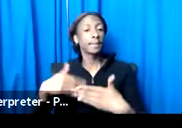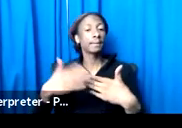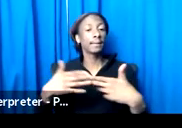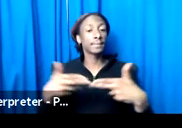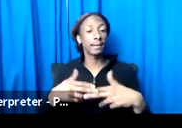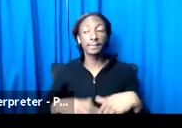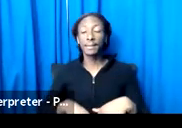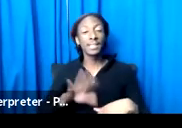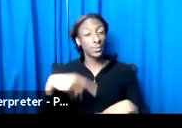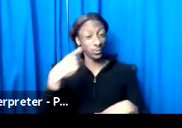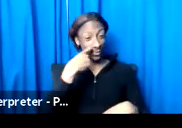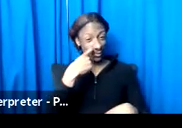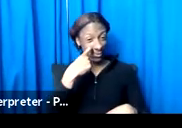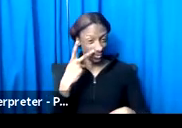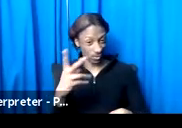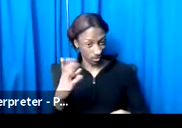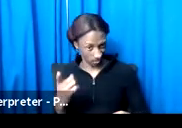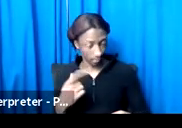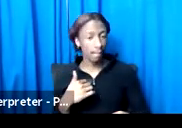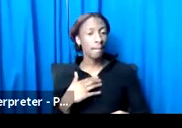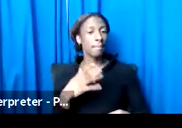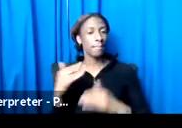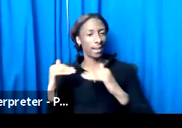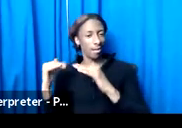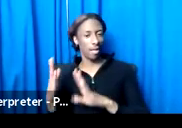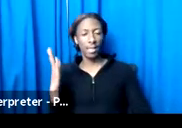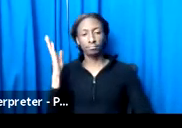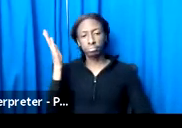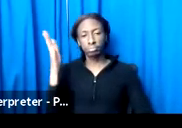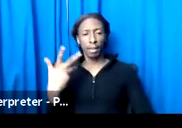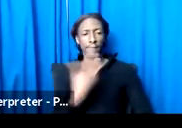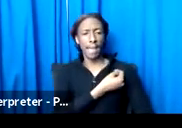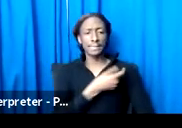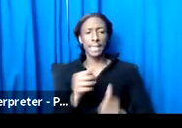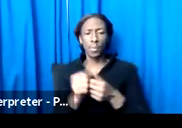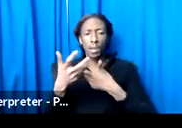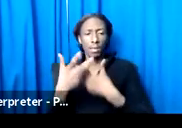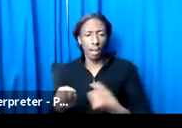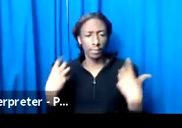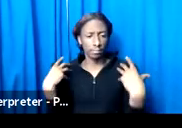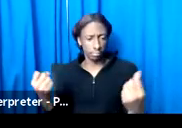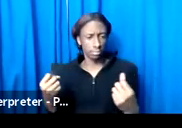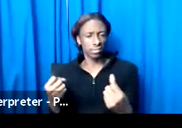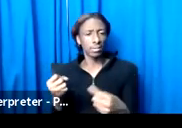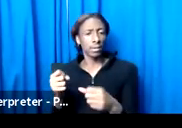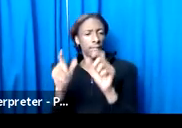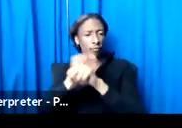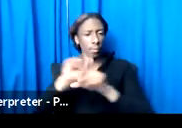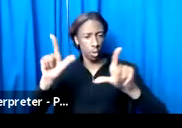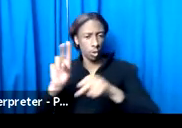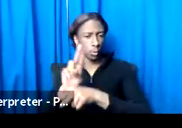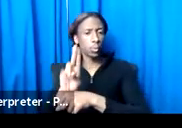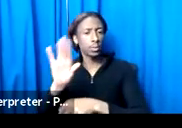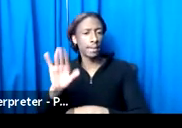So as you just saw, my colleague presented on the Vaccinate with Confidence framework used by CDC, and he focused on